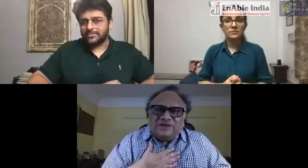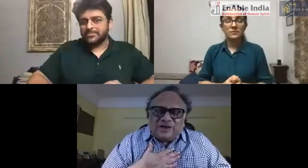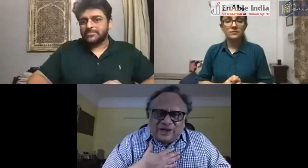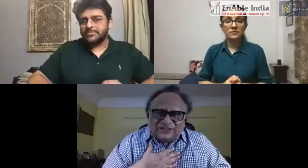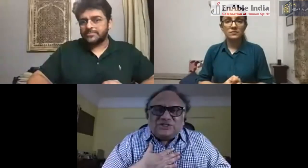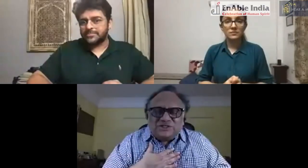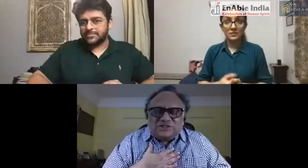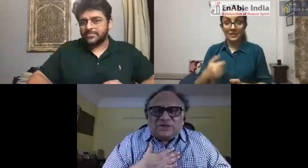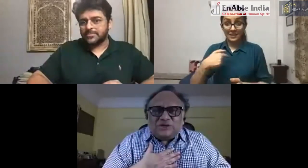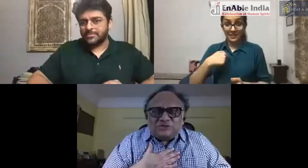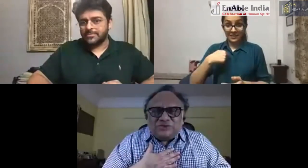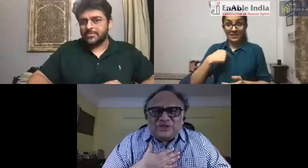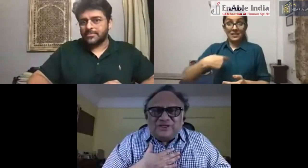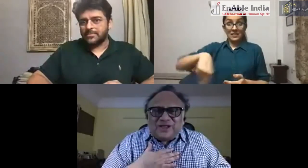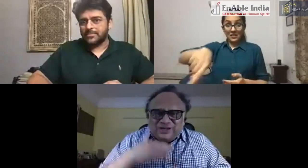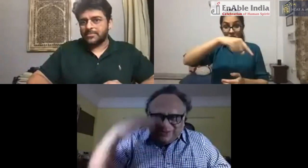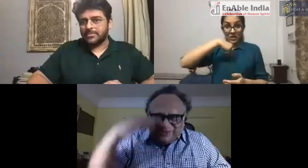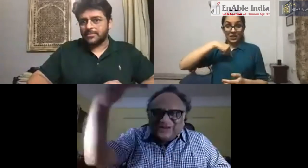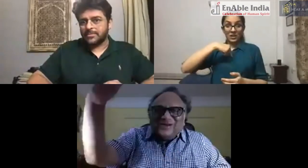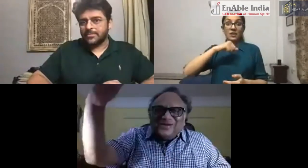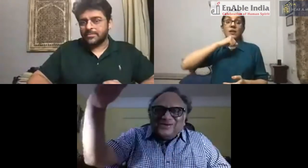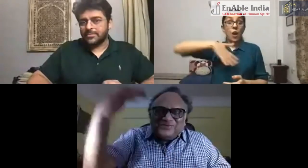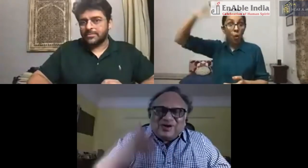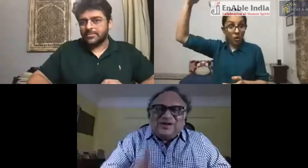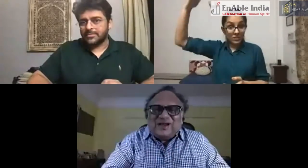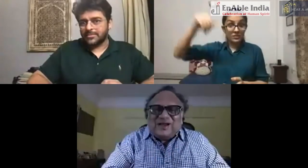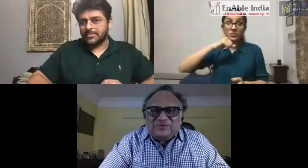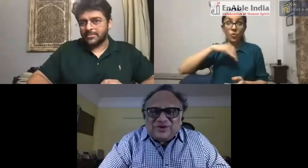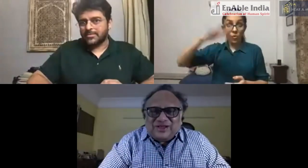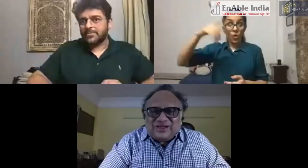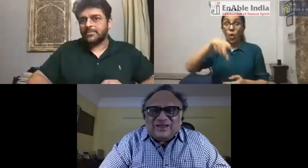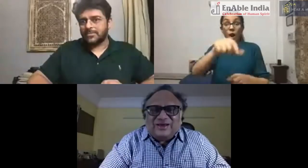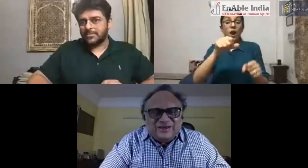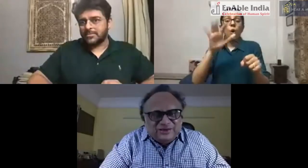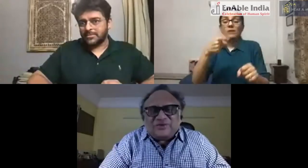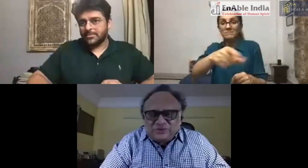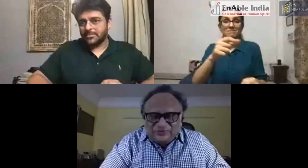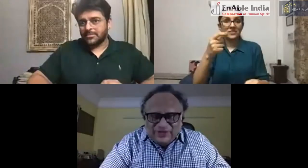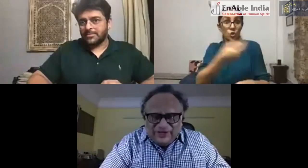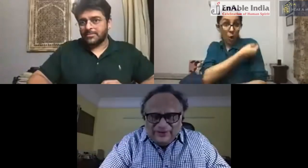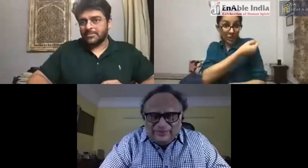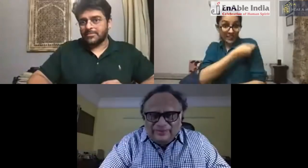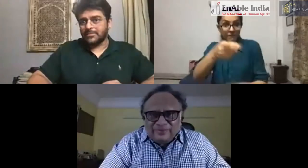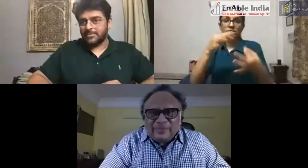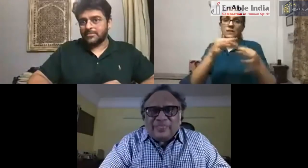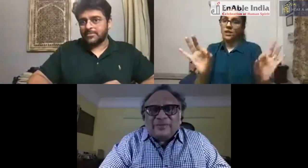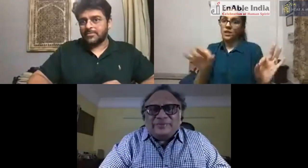for us because we are the frontline worker. It was free,